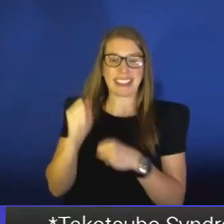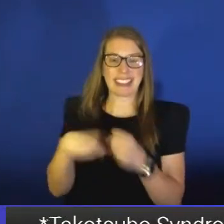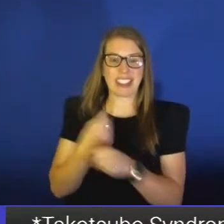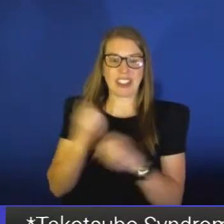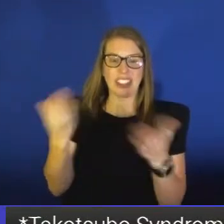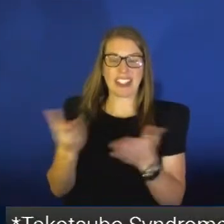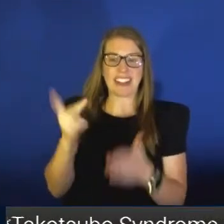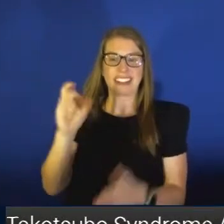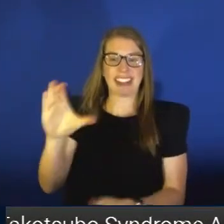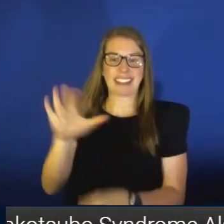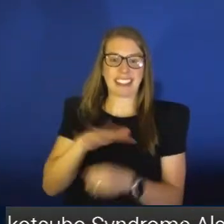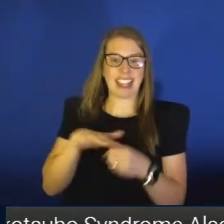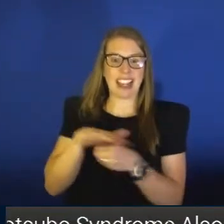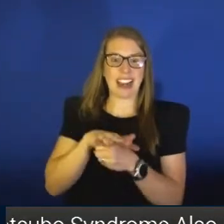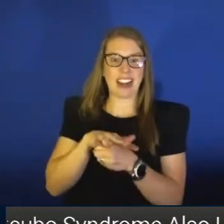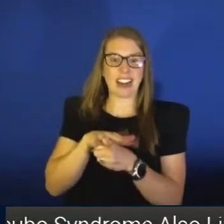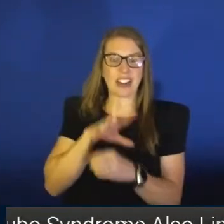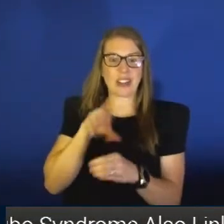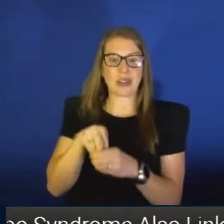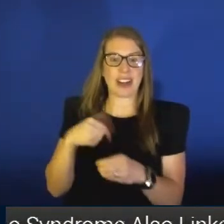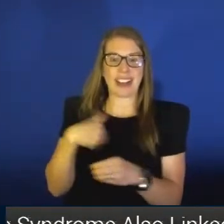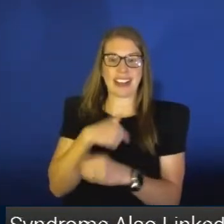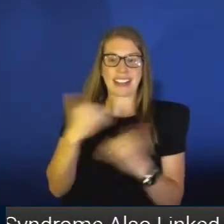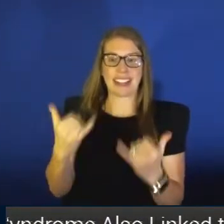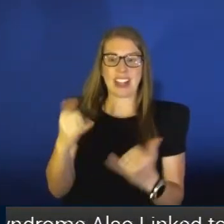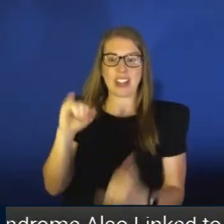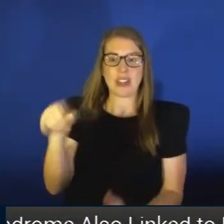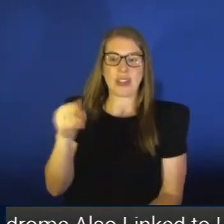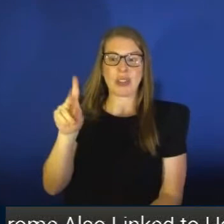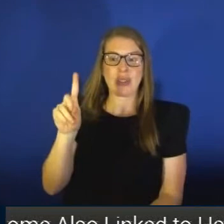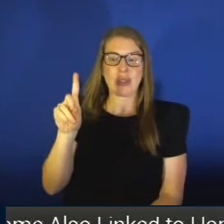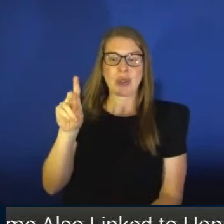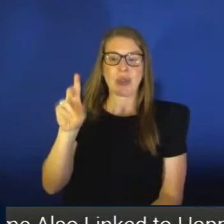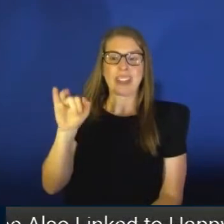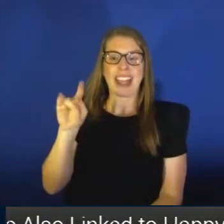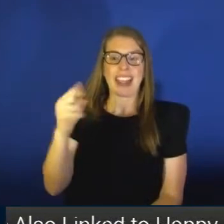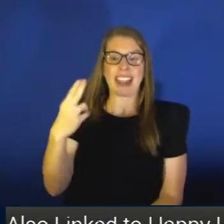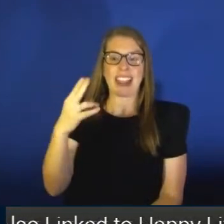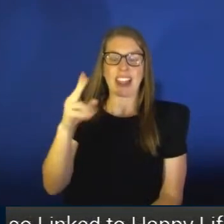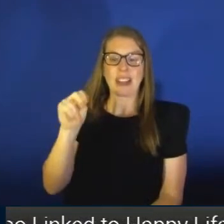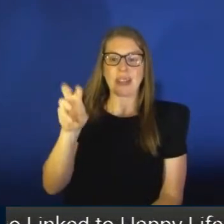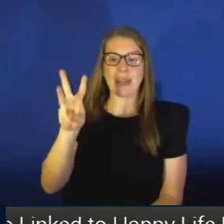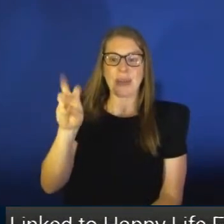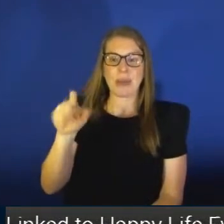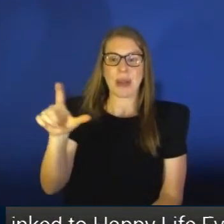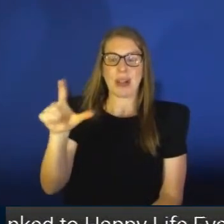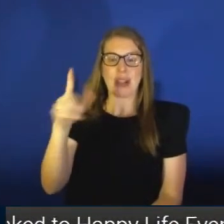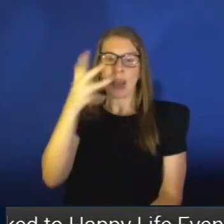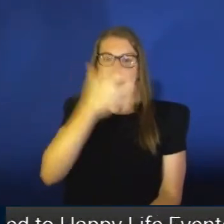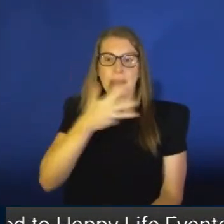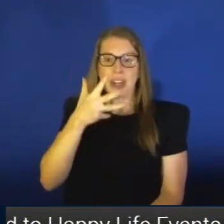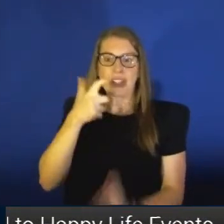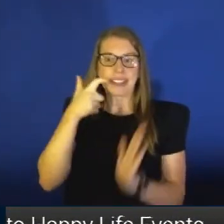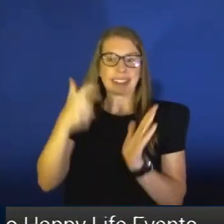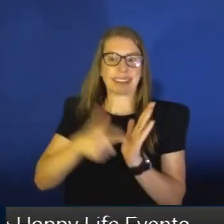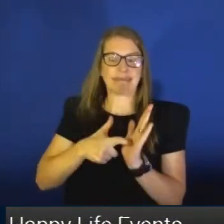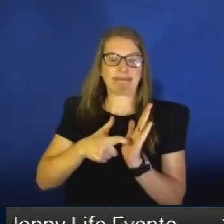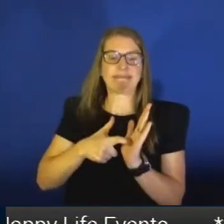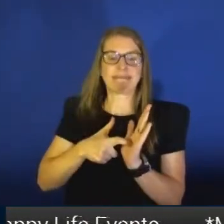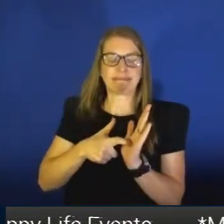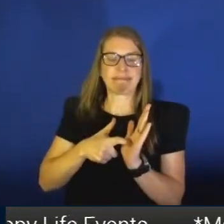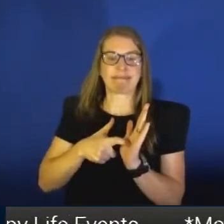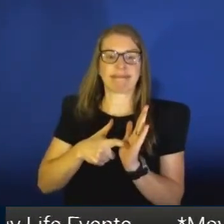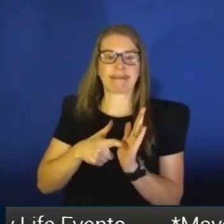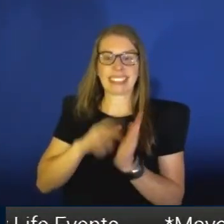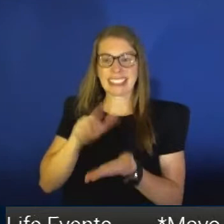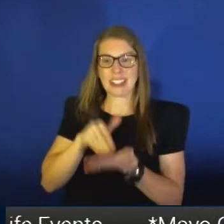City area. Joining us now to talk more about that is Judith Newell. She is the Appearance Center Manager over there at Missy's. Good morning to you. So good